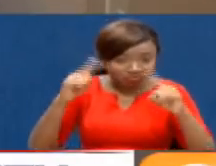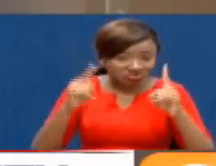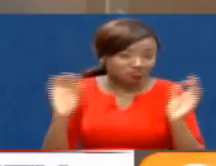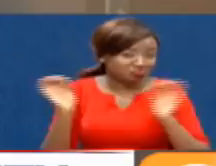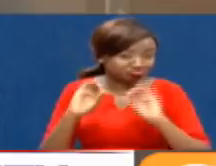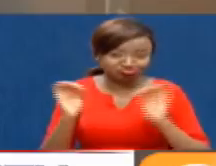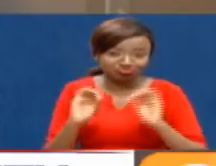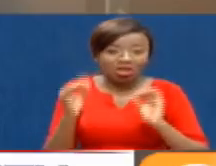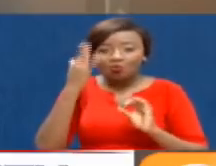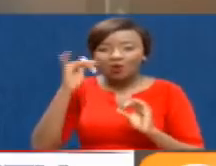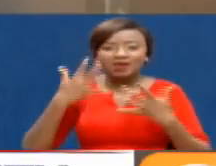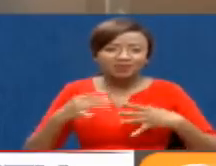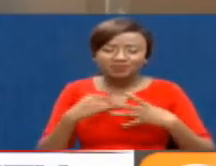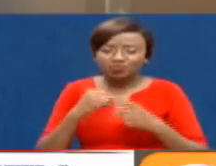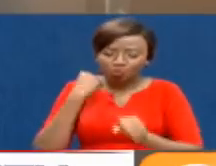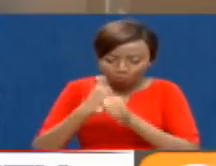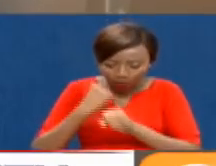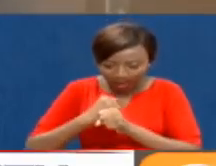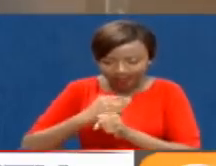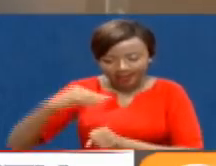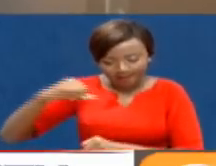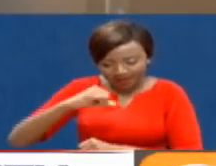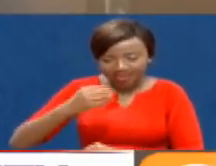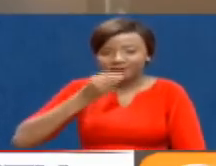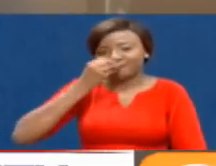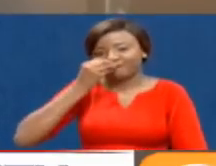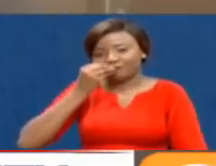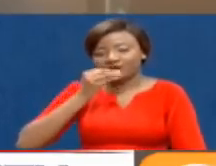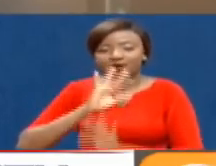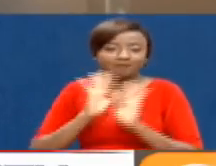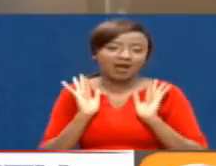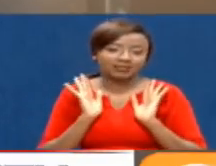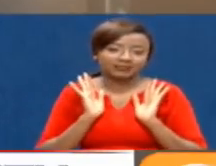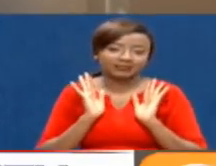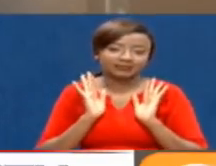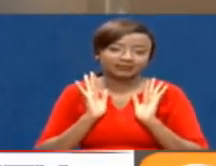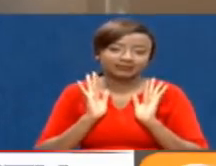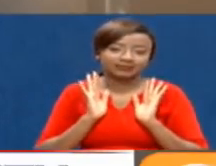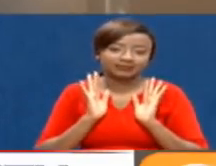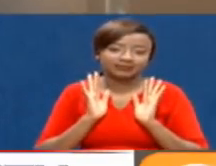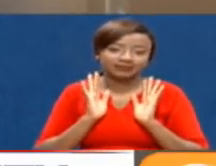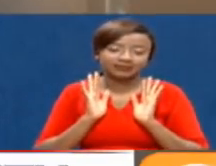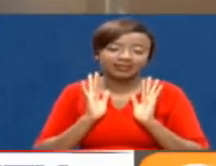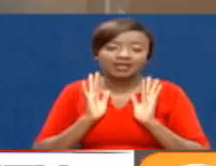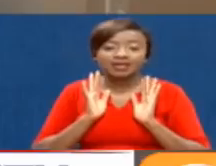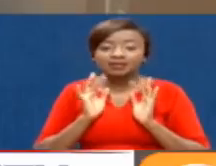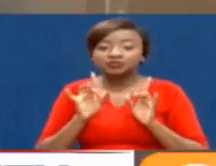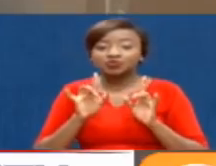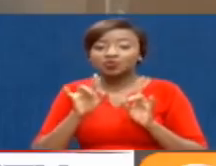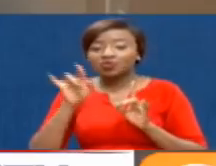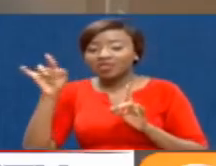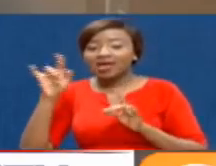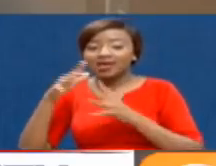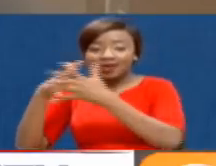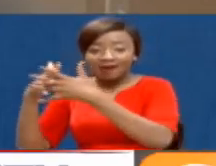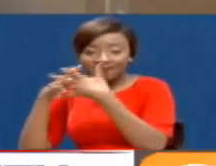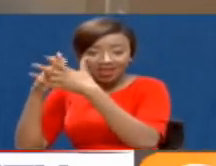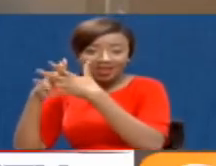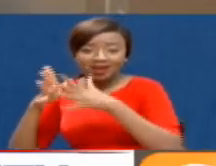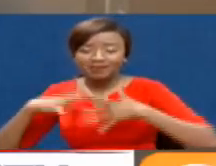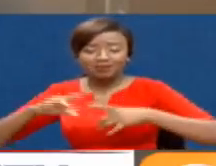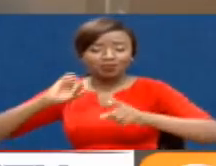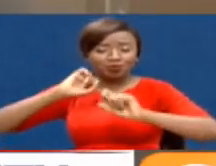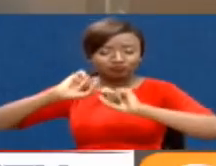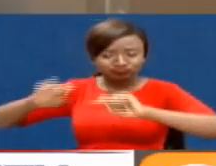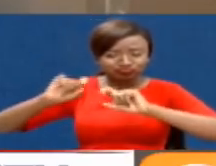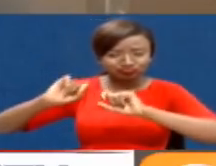live on day-to-day wages. They have to go to work. And so in the U.S., the messaging, like almost everywhere else in the world,